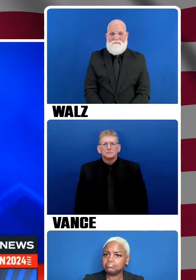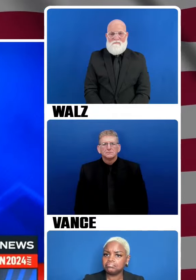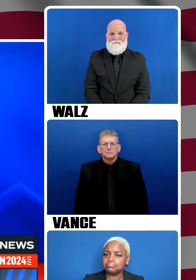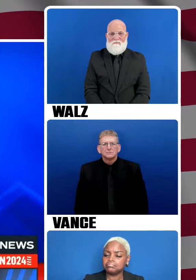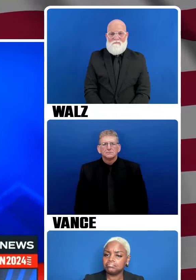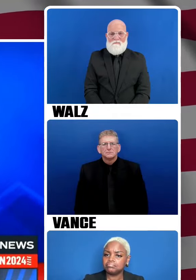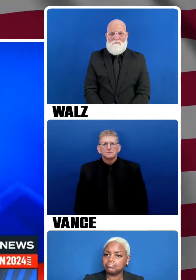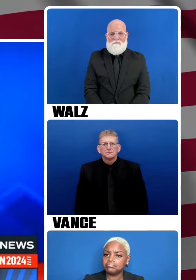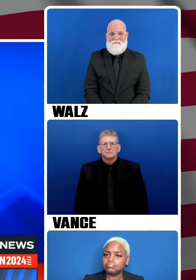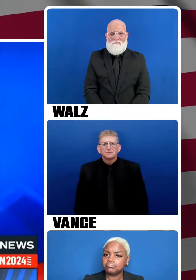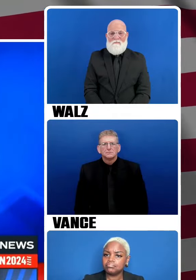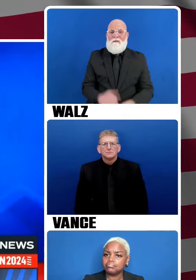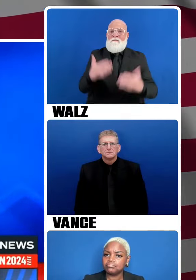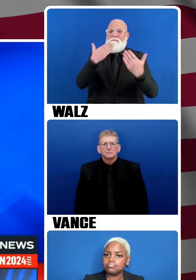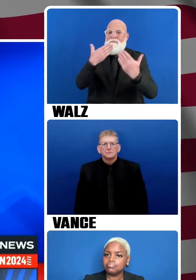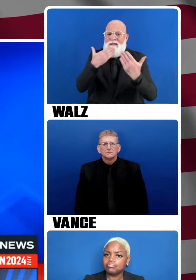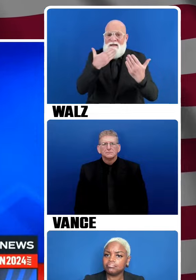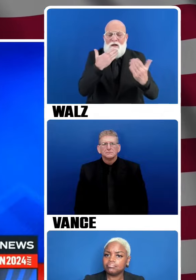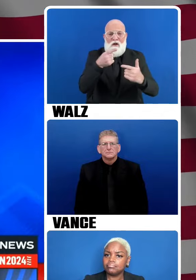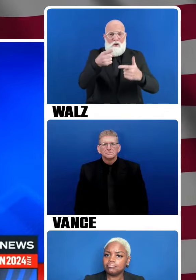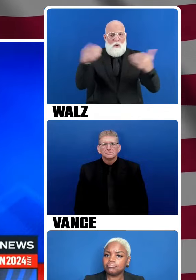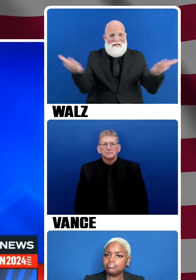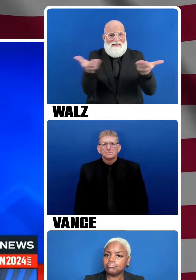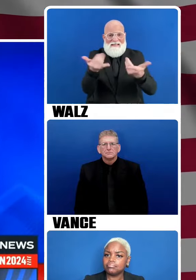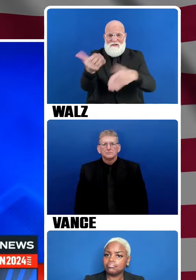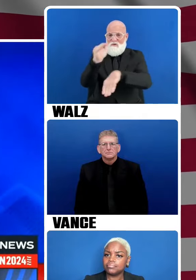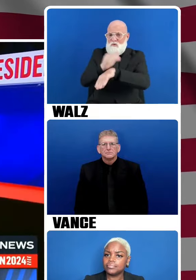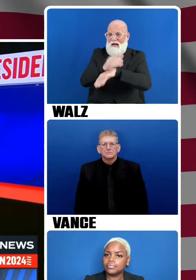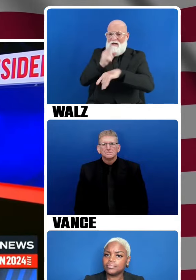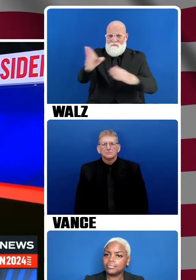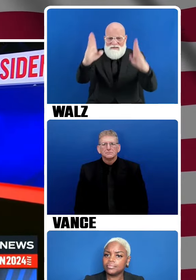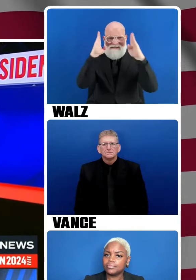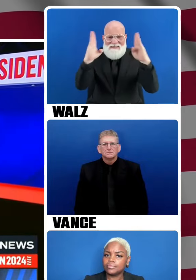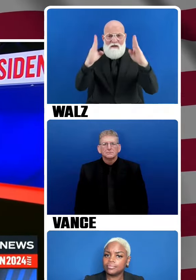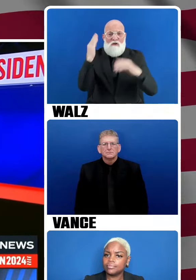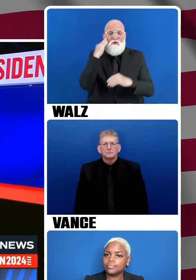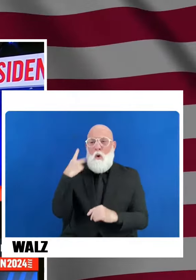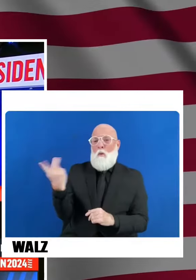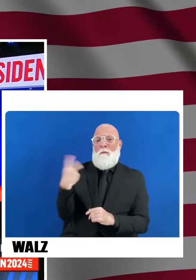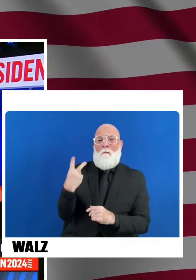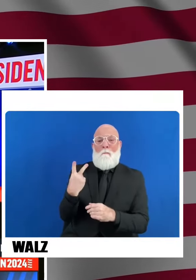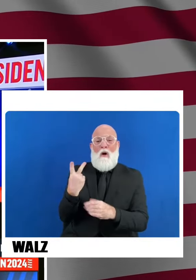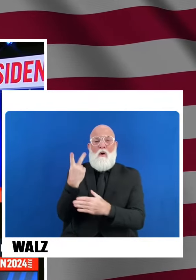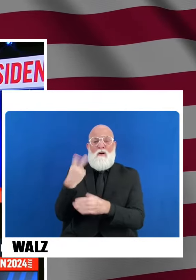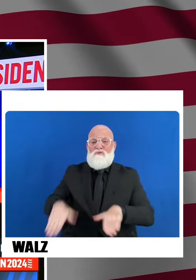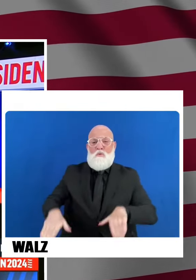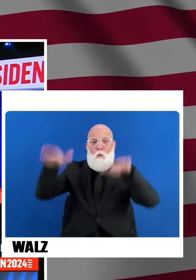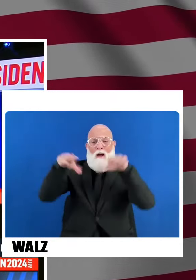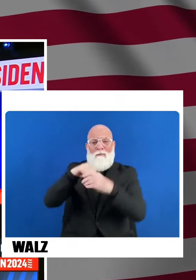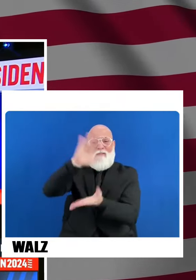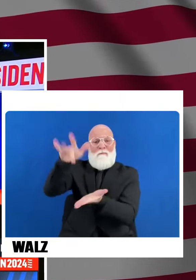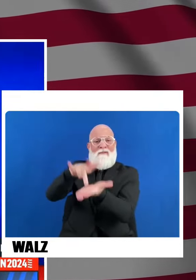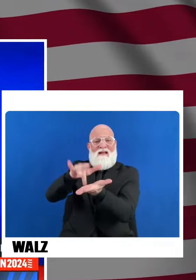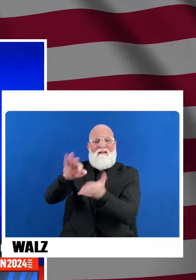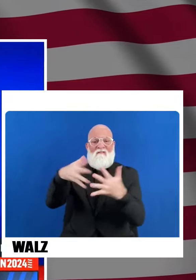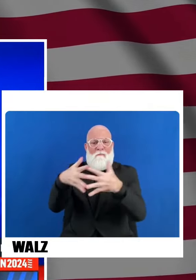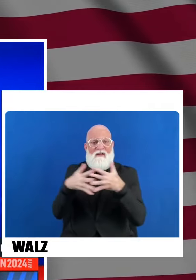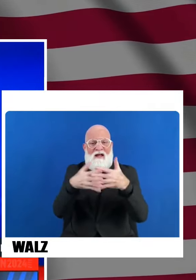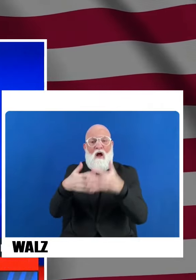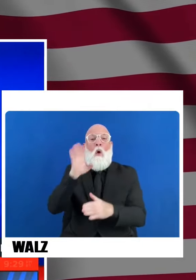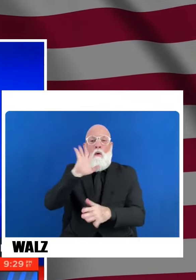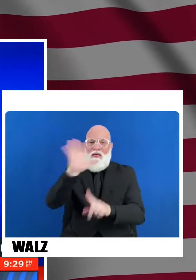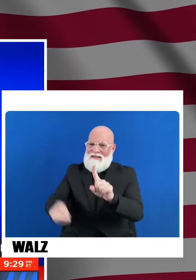you're hearing a lot of stuff back and forth, and it's good. It's healthy. That's what this is supposed to happen. You should be listening. How's this going to impact me? The bold forward plan